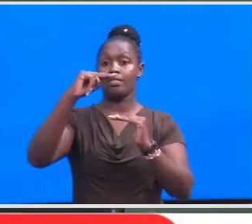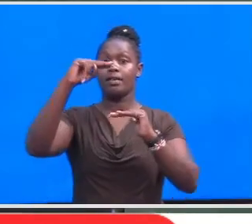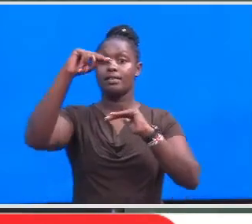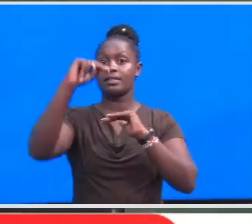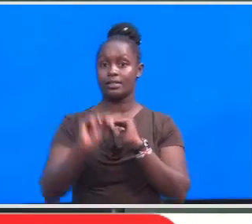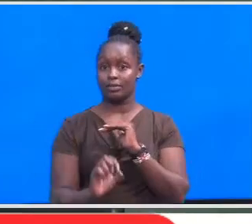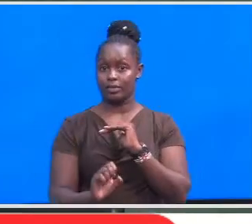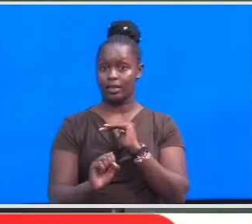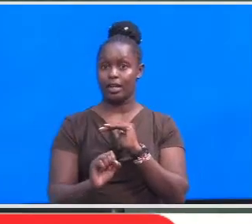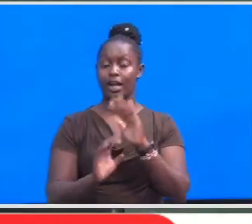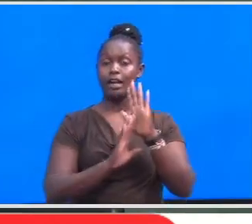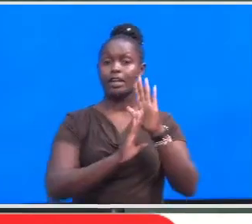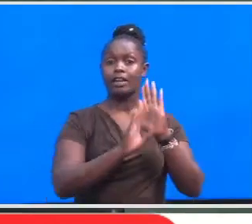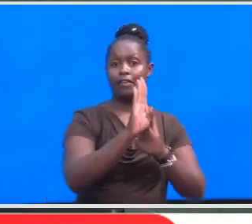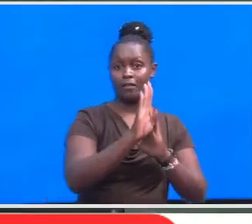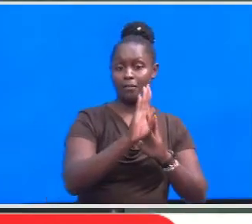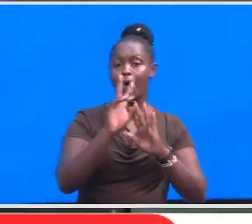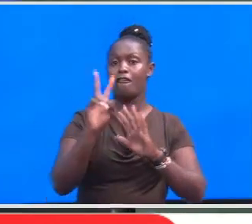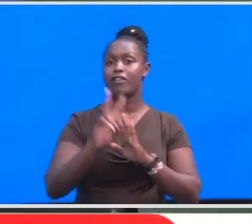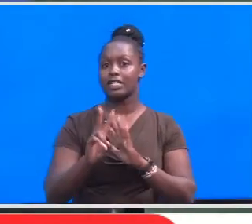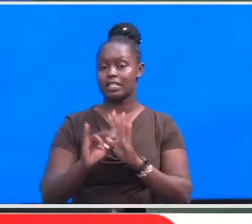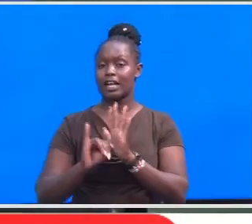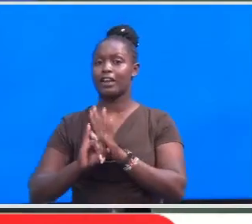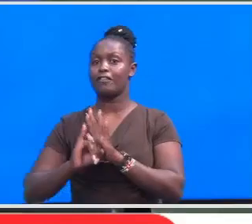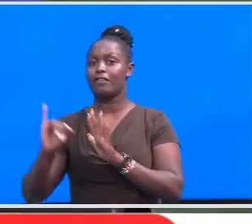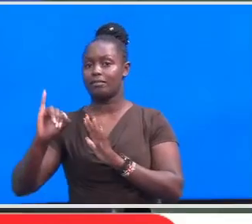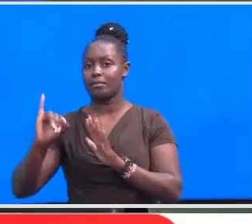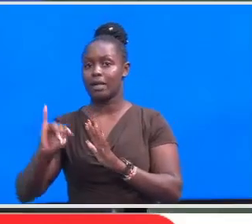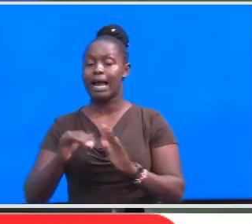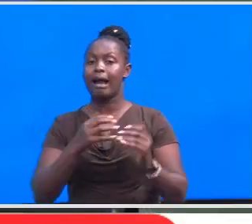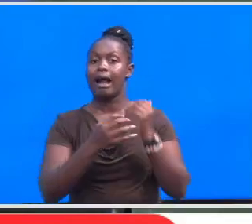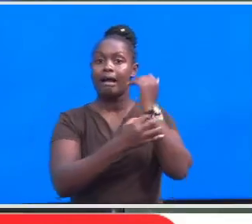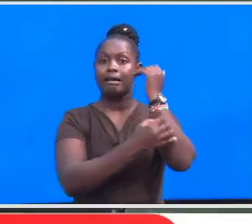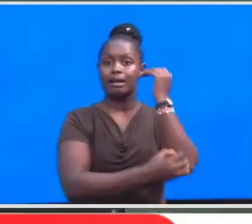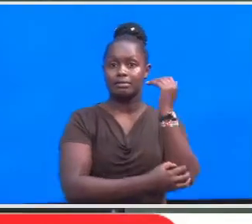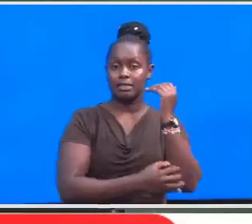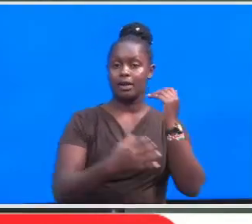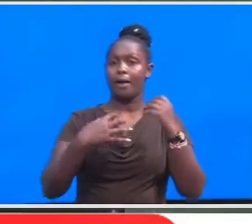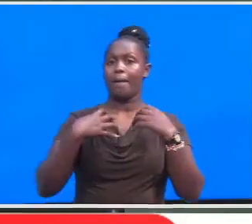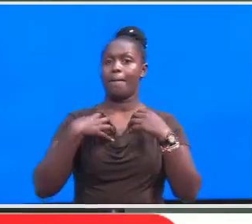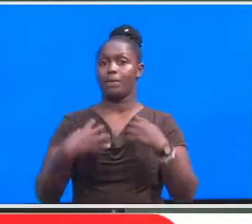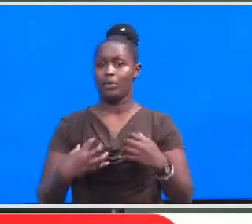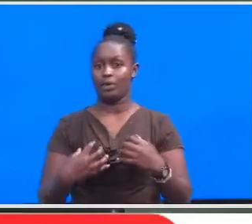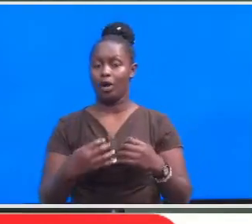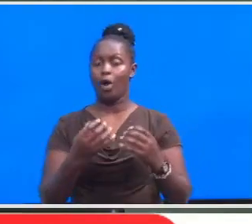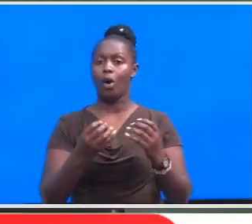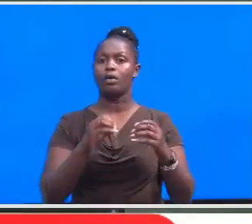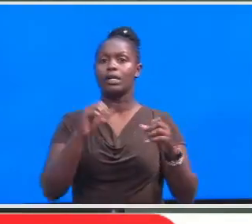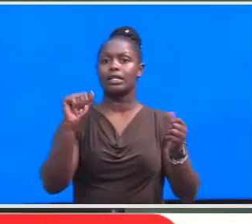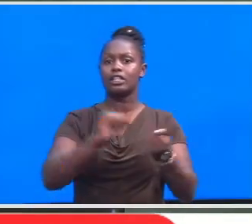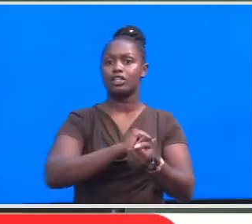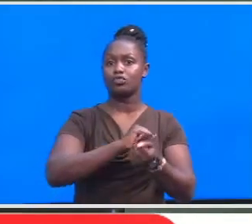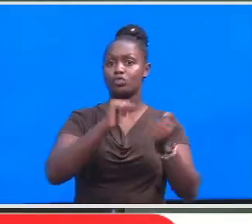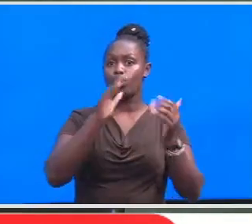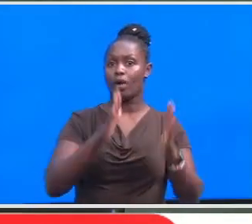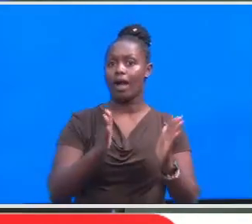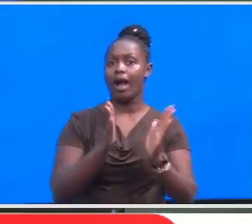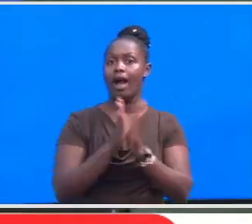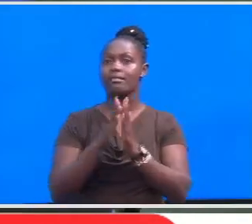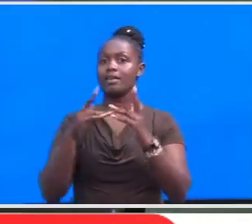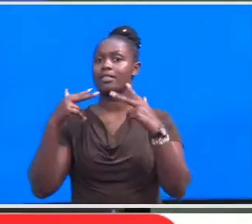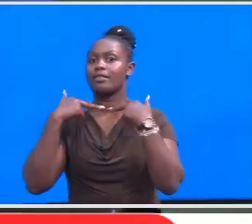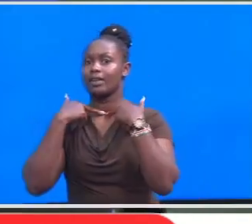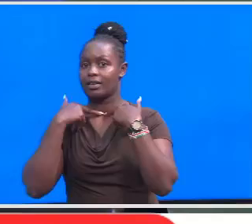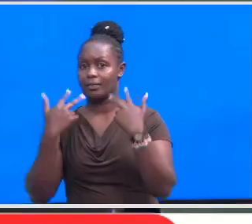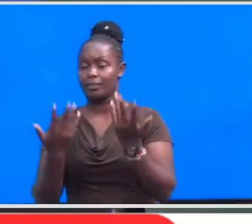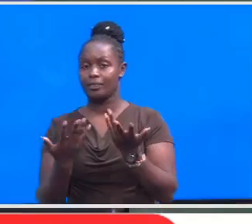developed versus developing, rich versus poor, polluters versus victims, and net emitters versus net